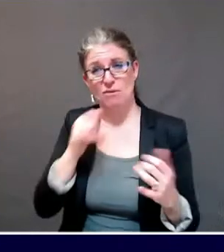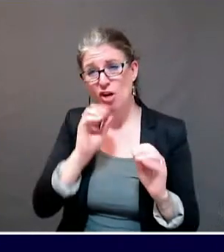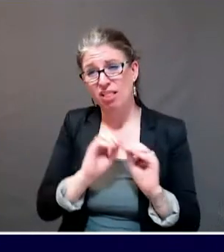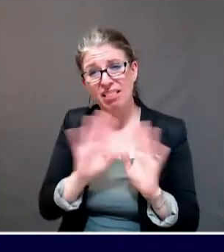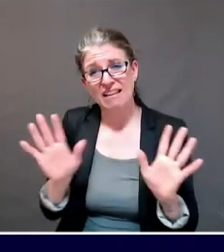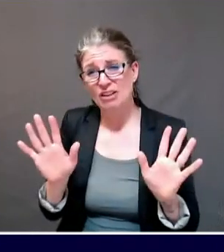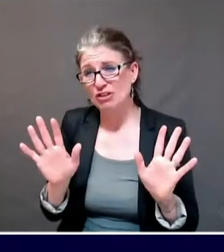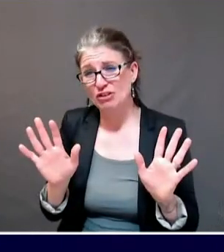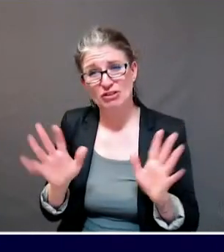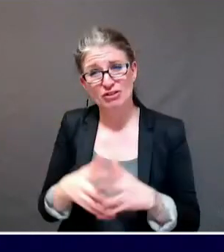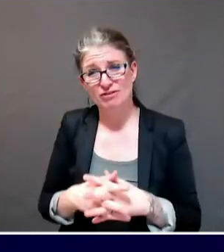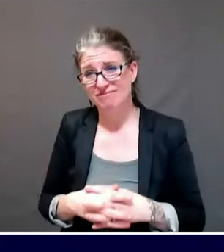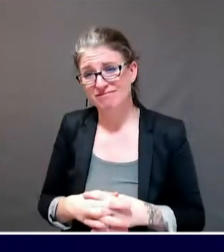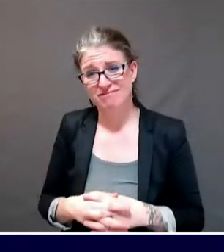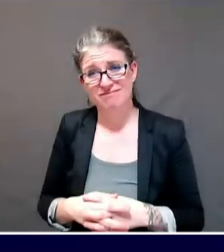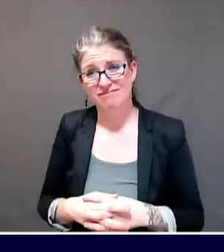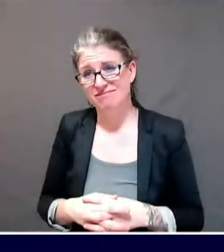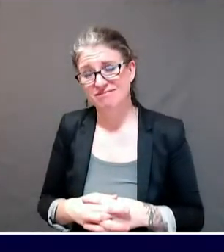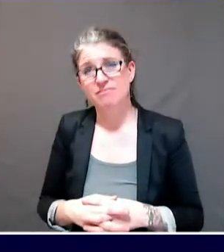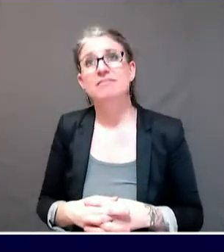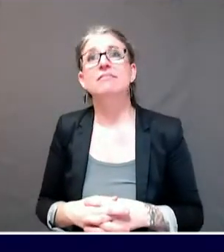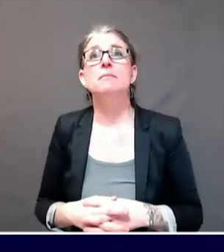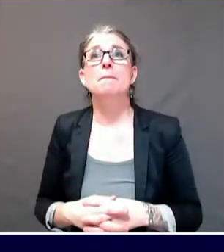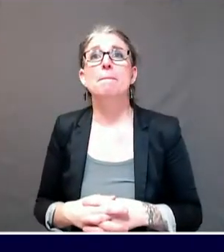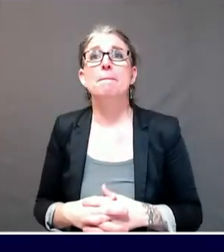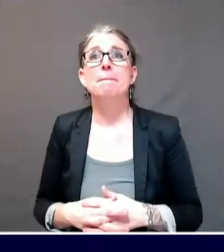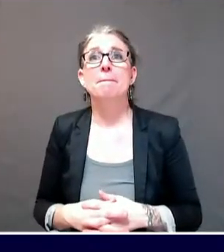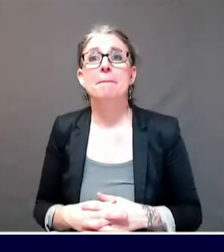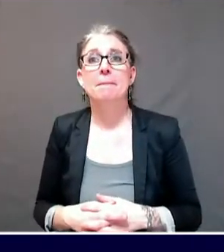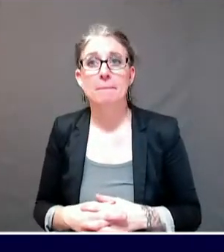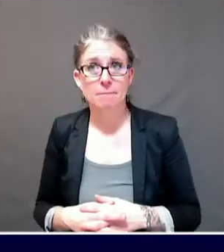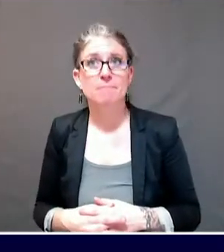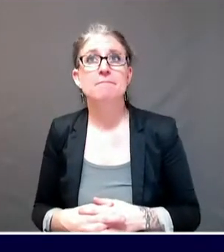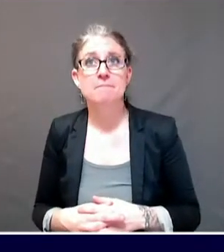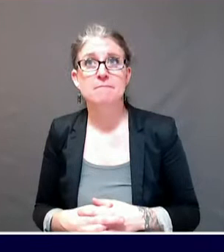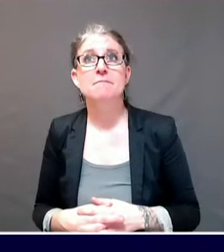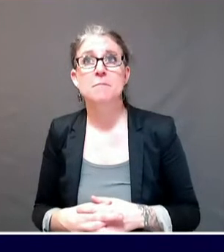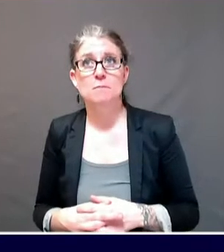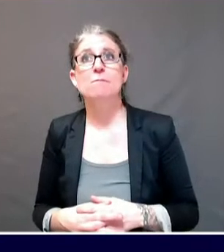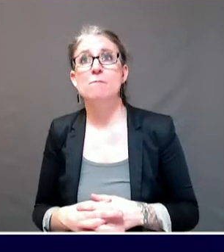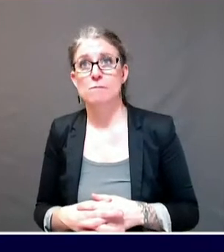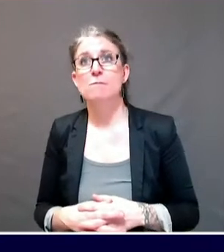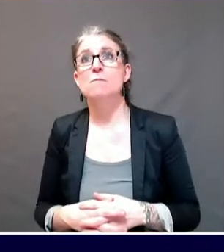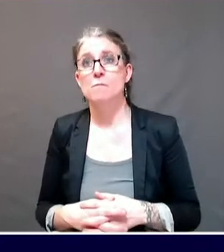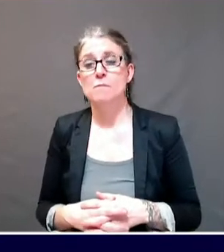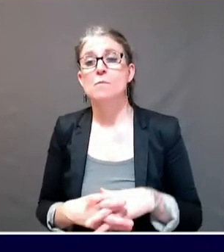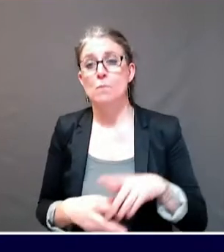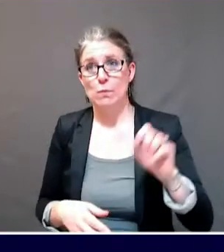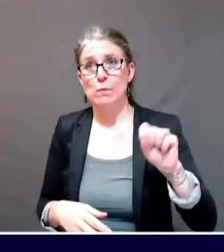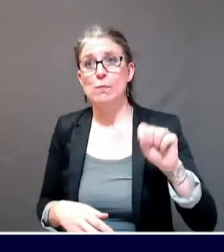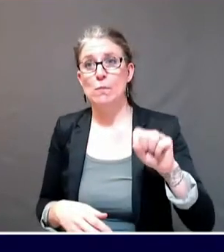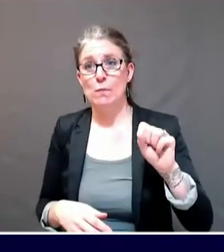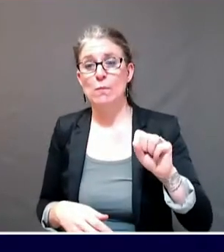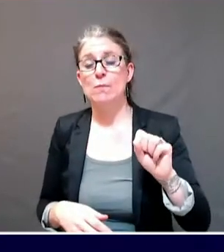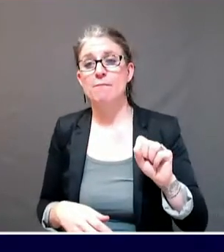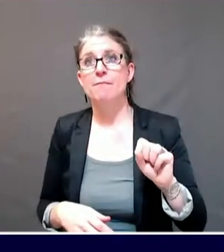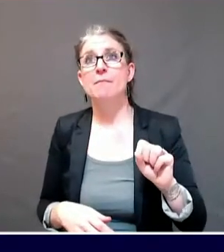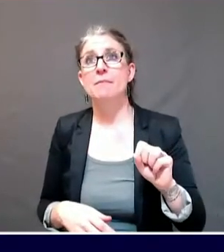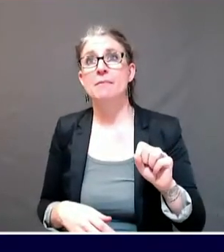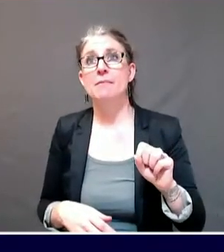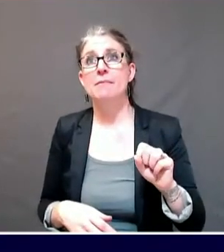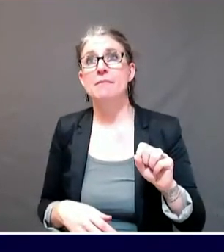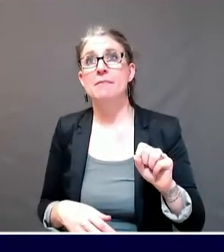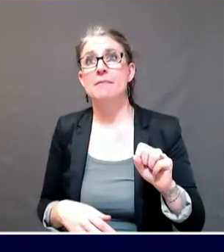Okay. And then another question I had is, I know there's been many questions and discussion